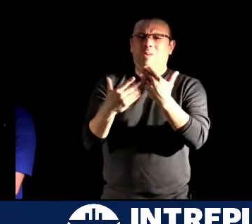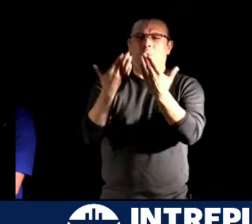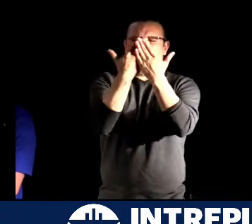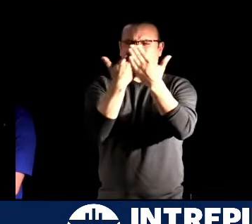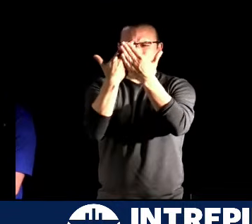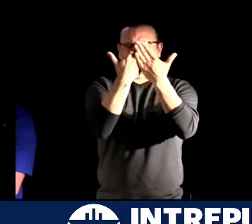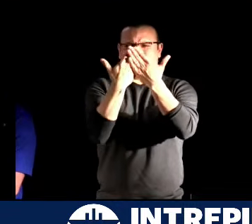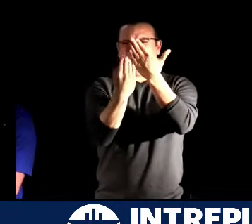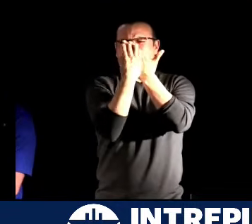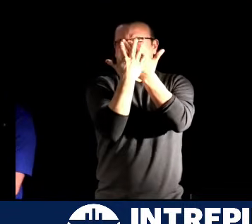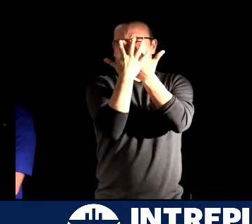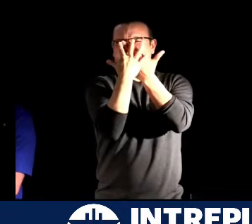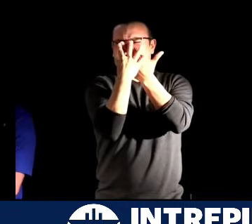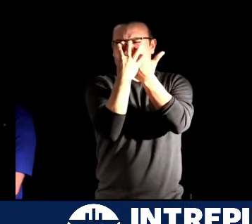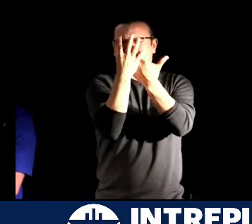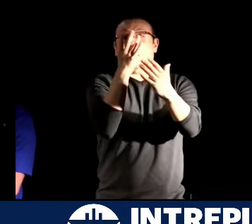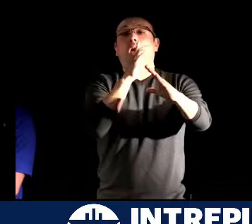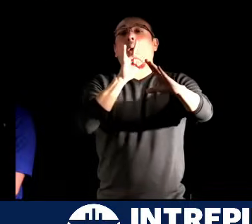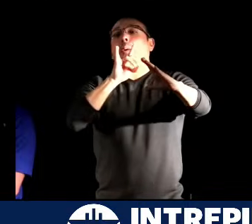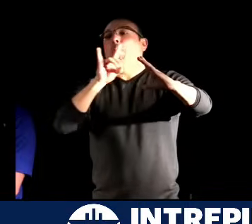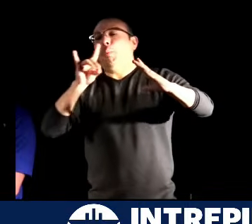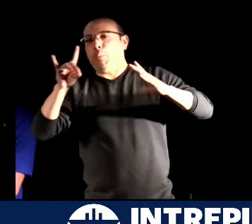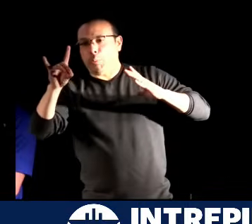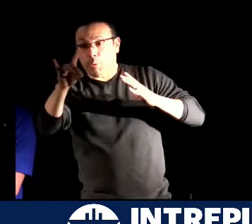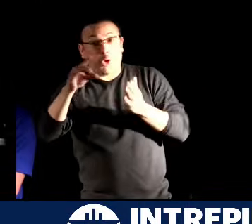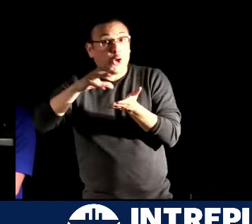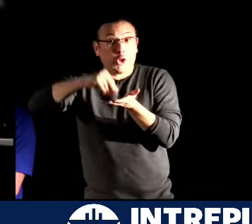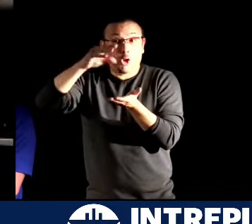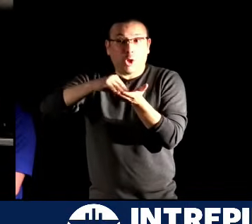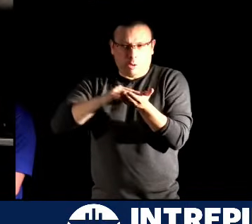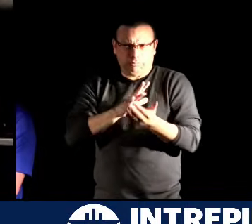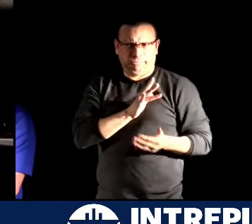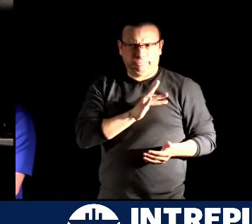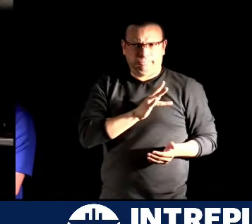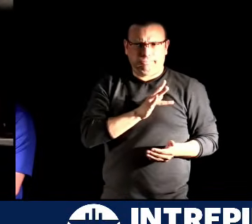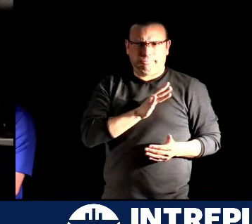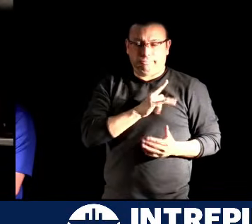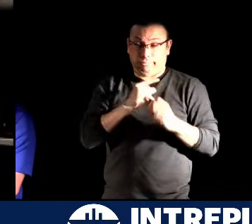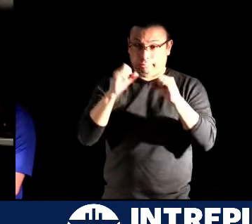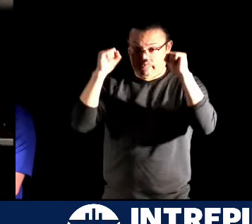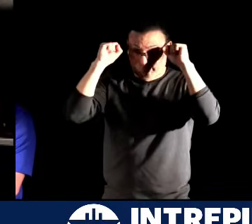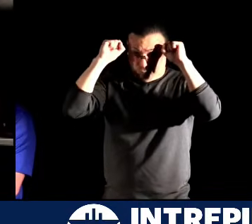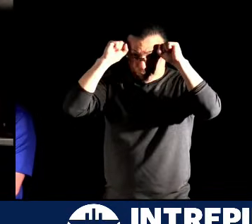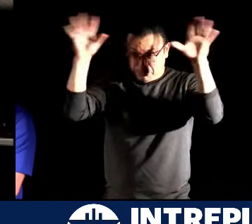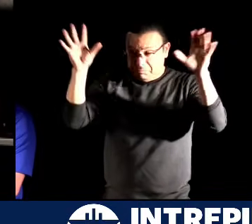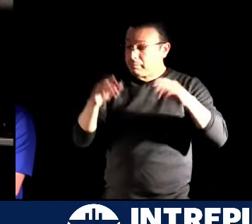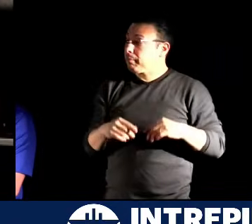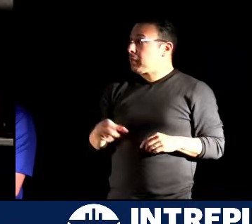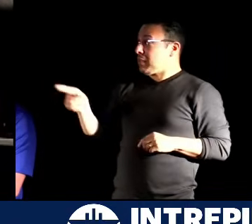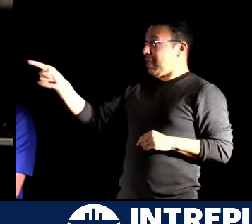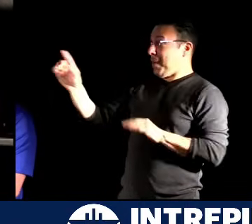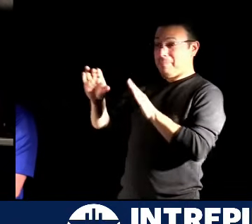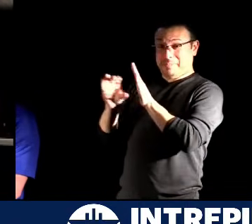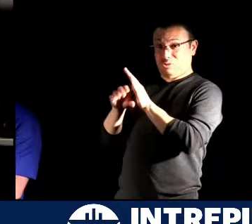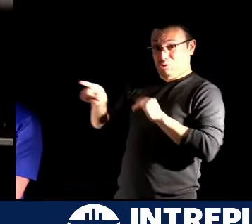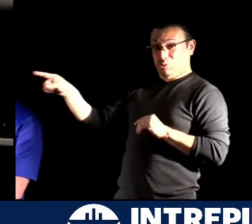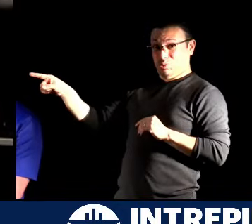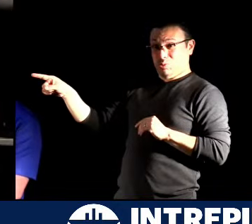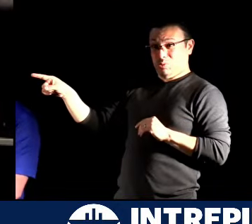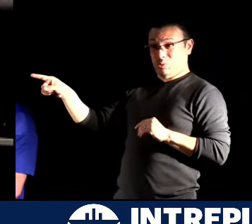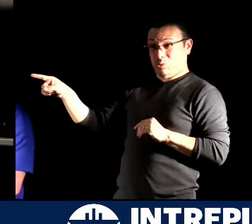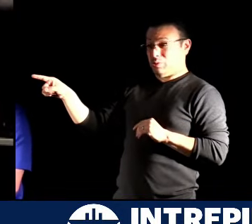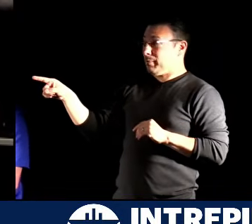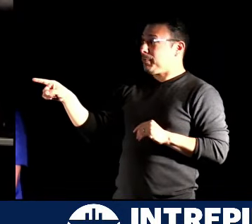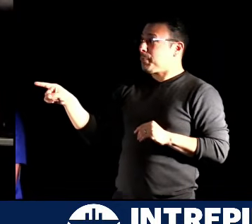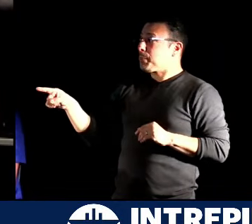data we learned from this is just mind-boggling. One of the things that we learned from these images, if you